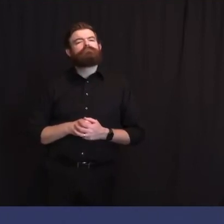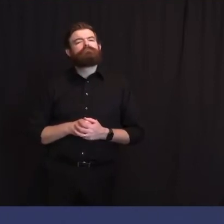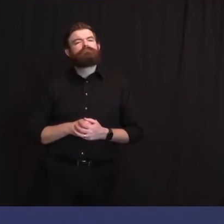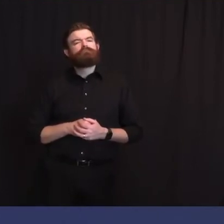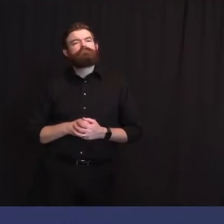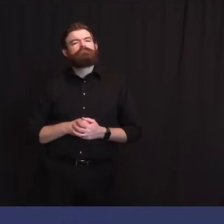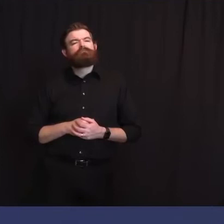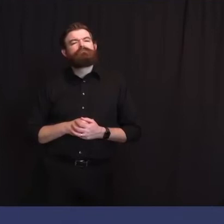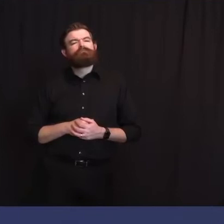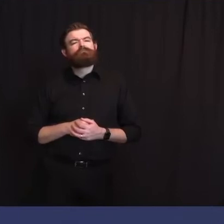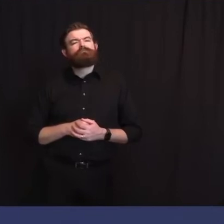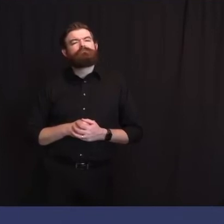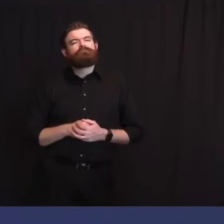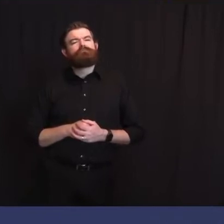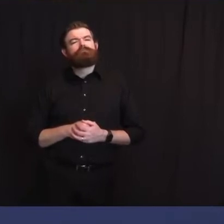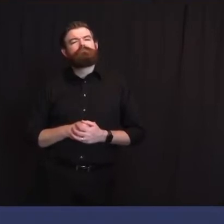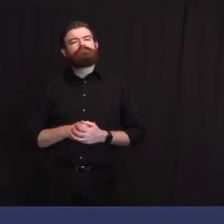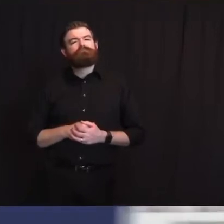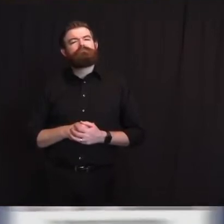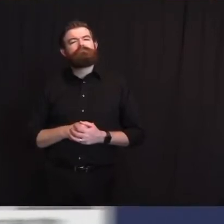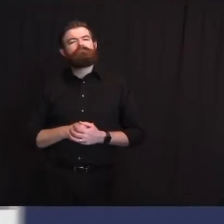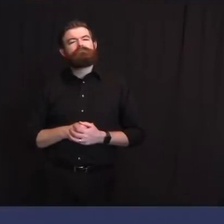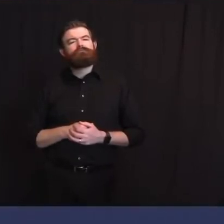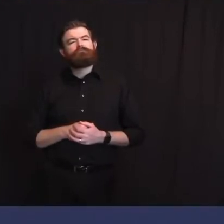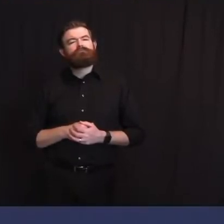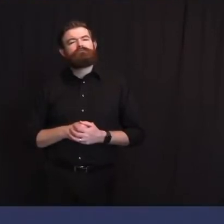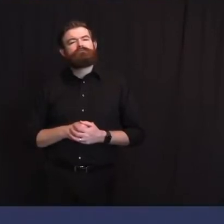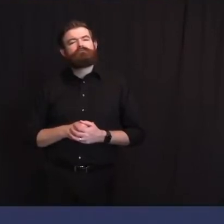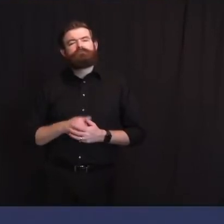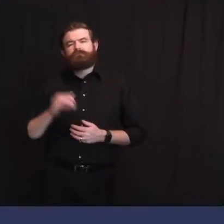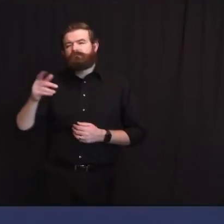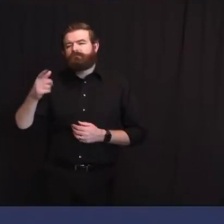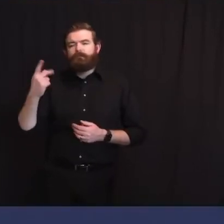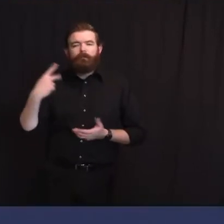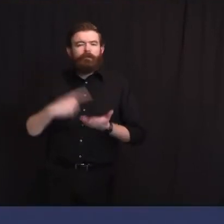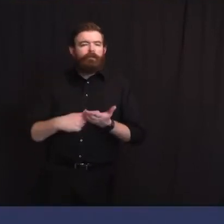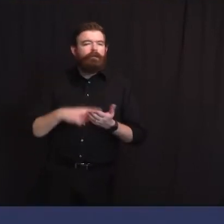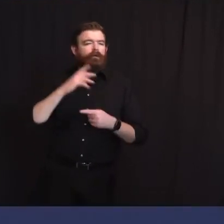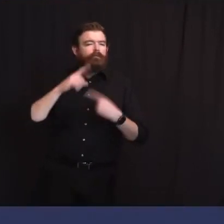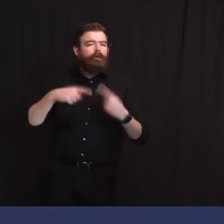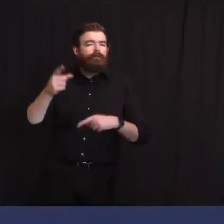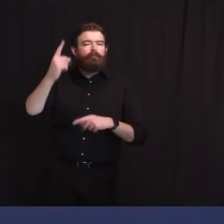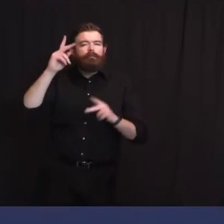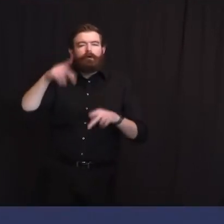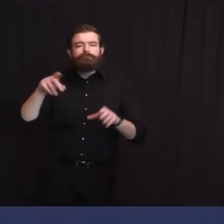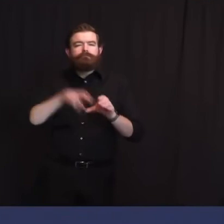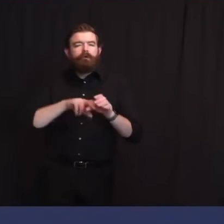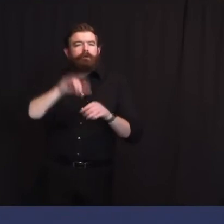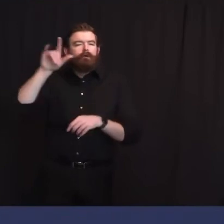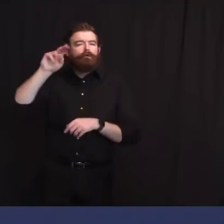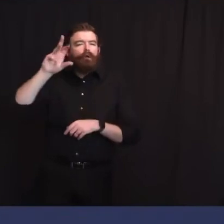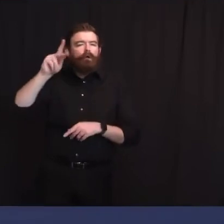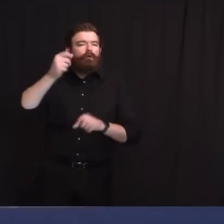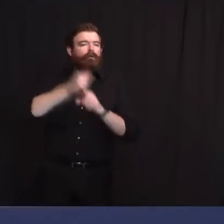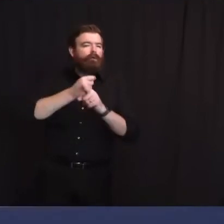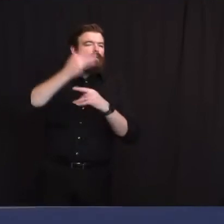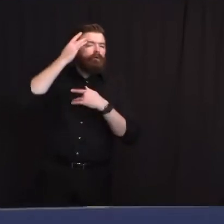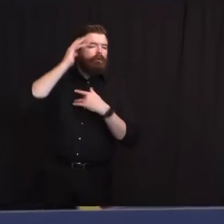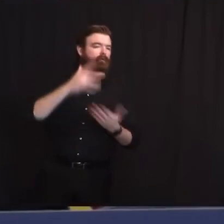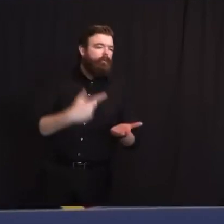Pat, great to have you. Thank you, Governor. Good afternoon. Just one executive order compliance violation report. That was the owner of the